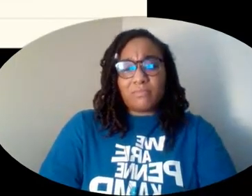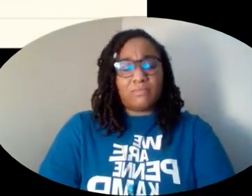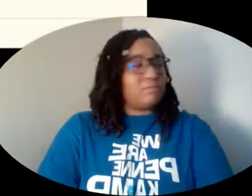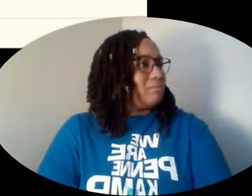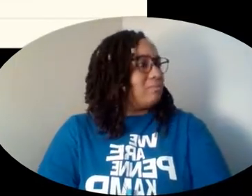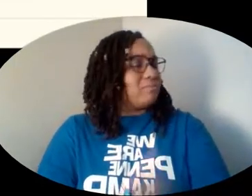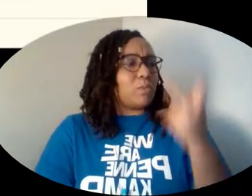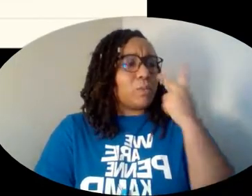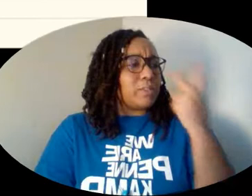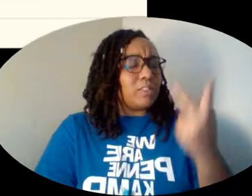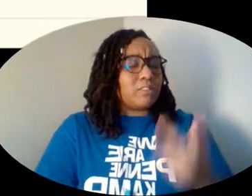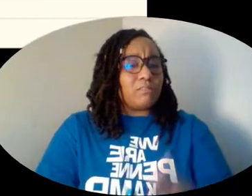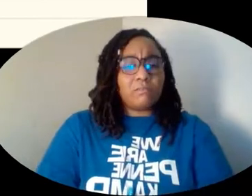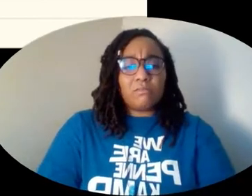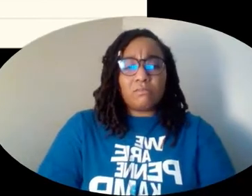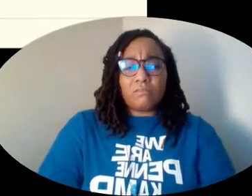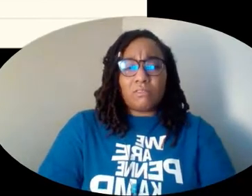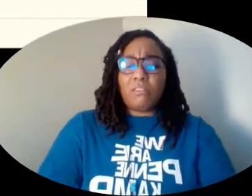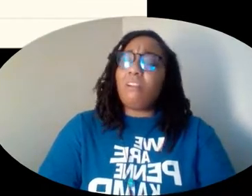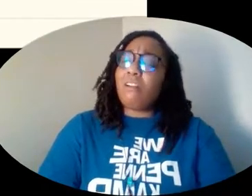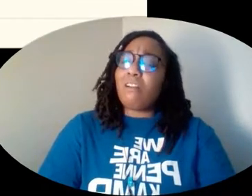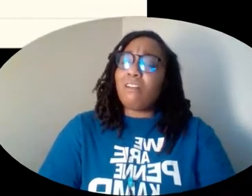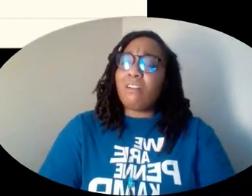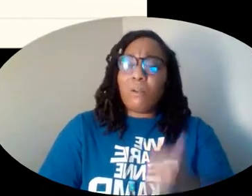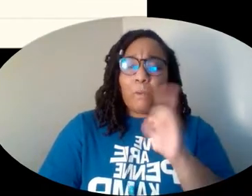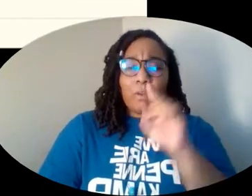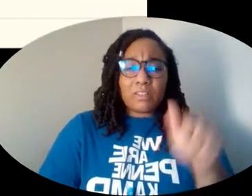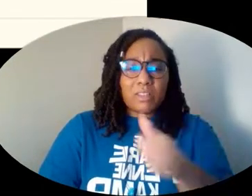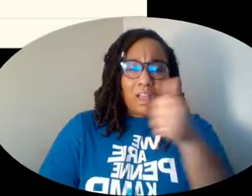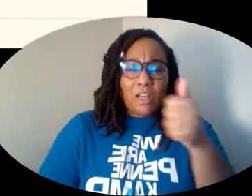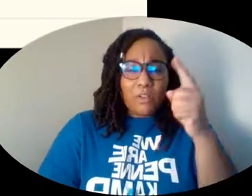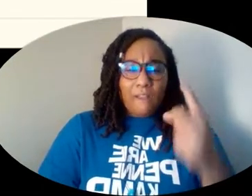Huh? What do you see? Hey, now where's the